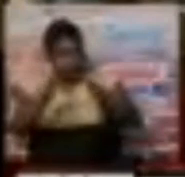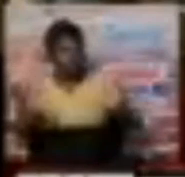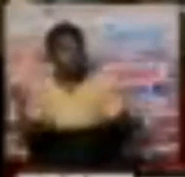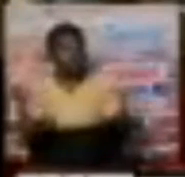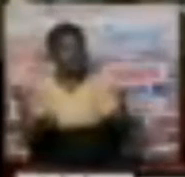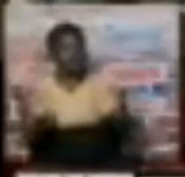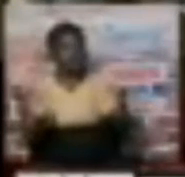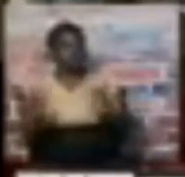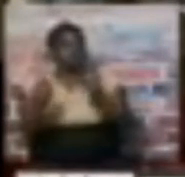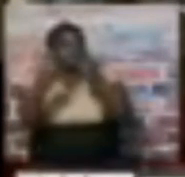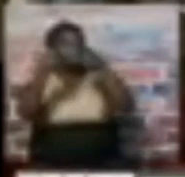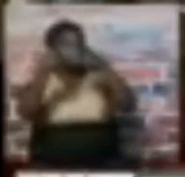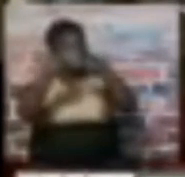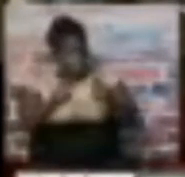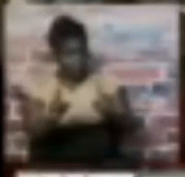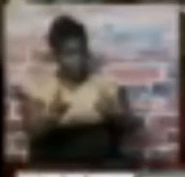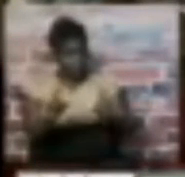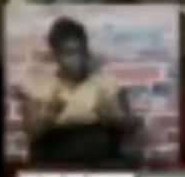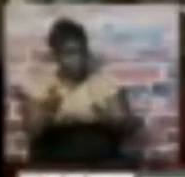But that